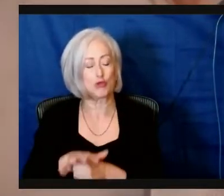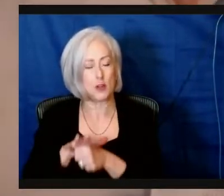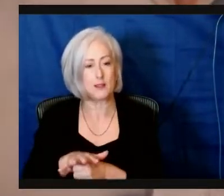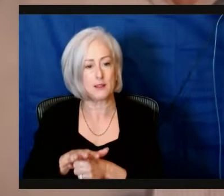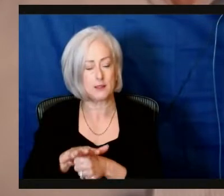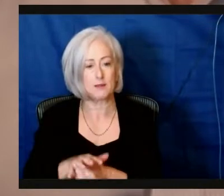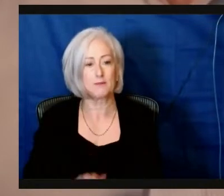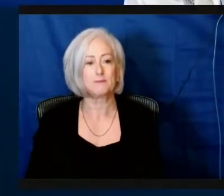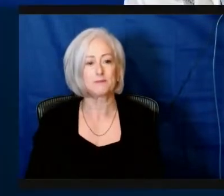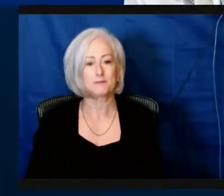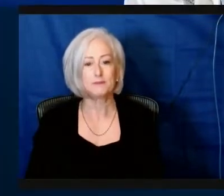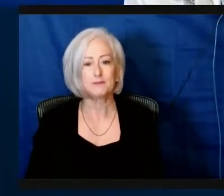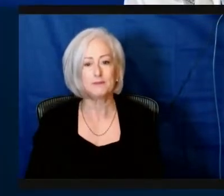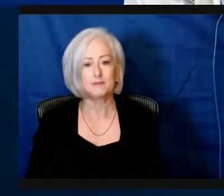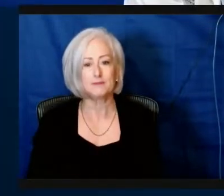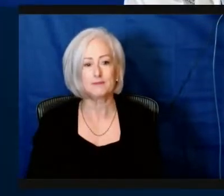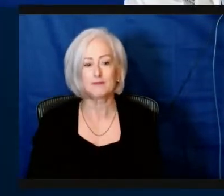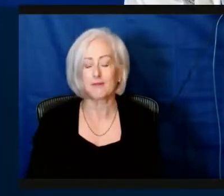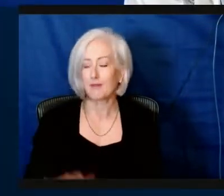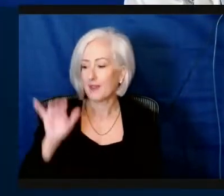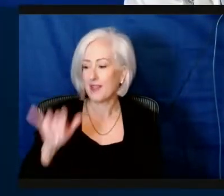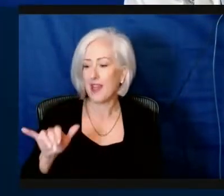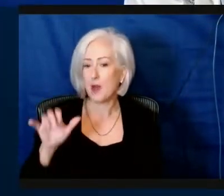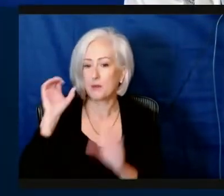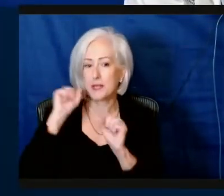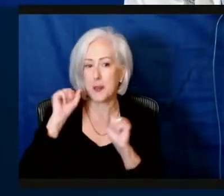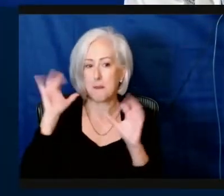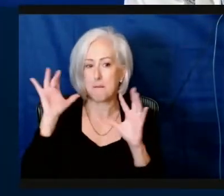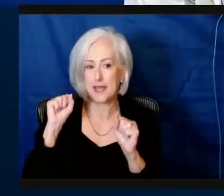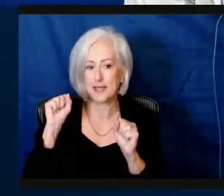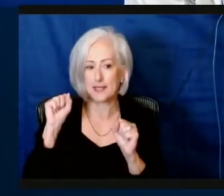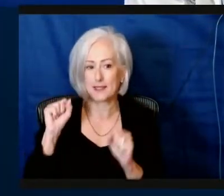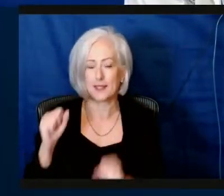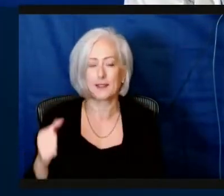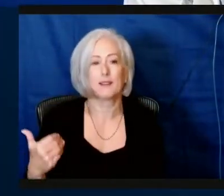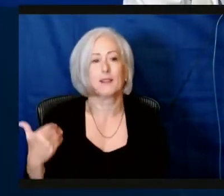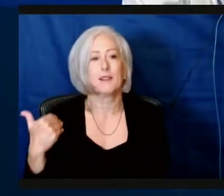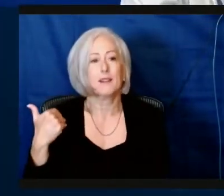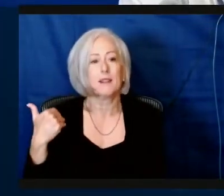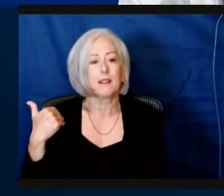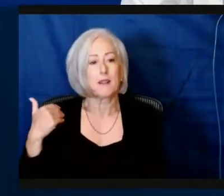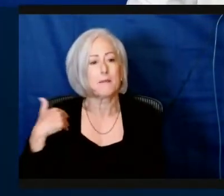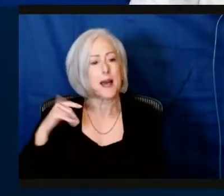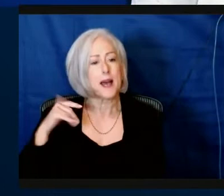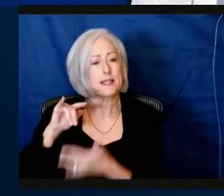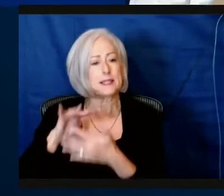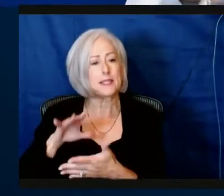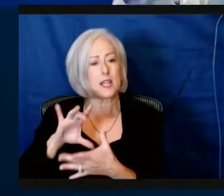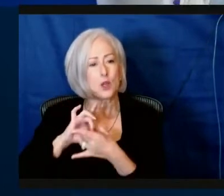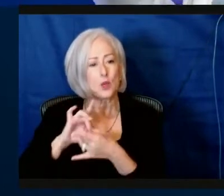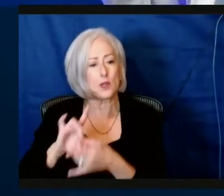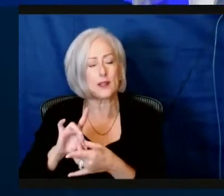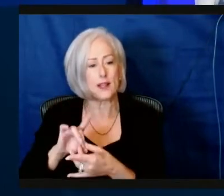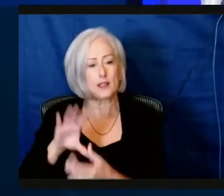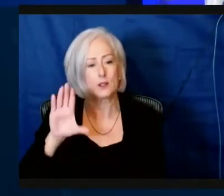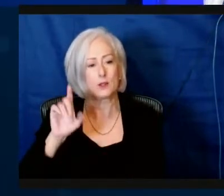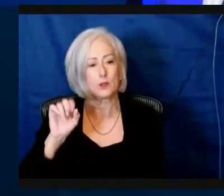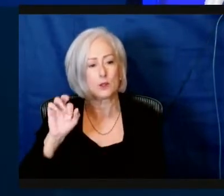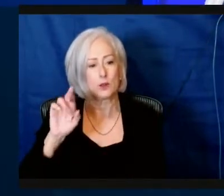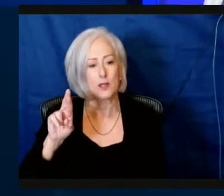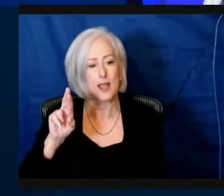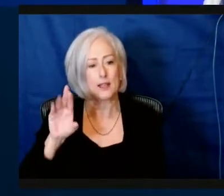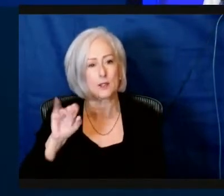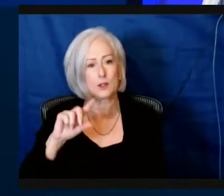Earth. Which would be amazing. So the previous studies that have been done about cancer cells, having been cultured